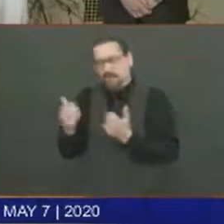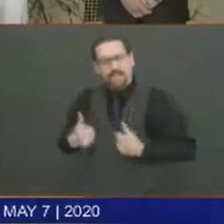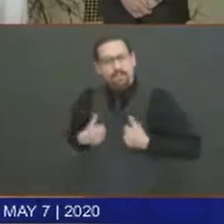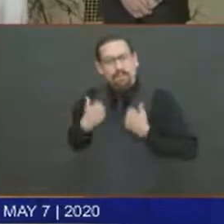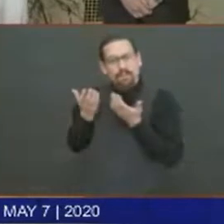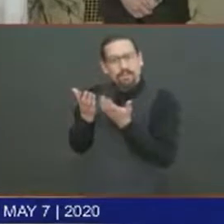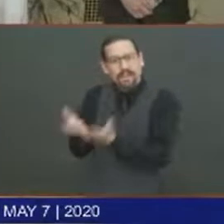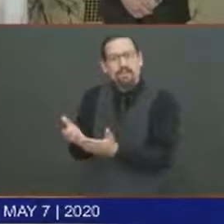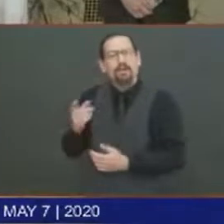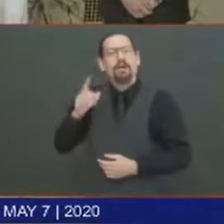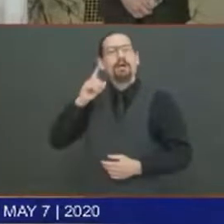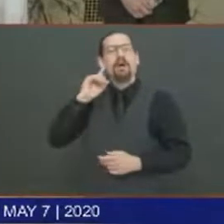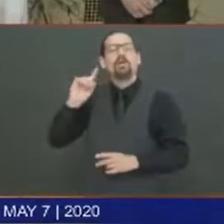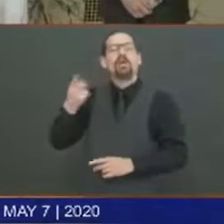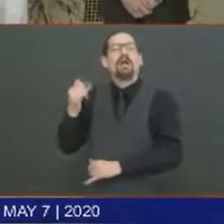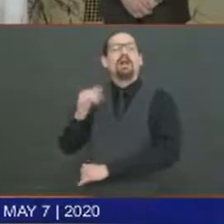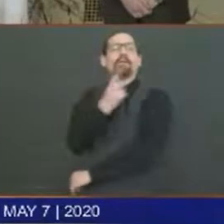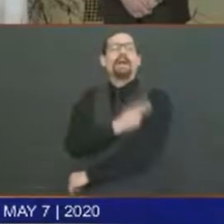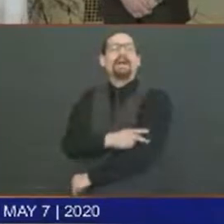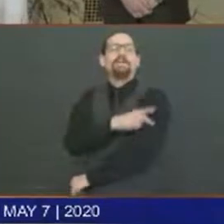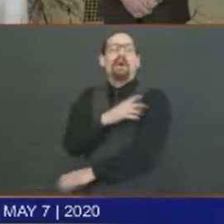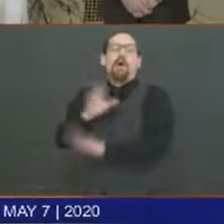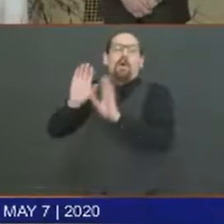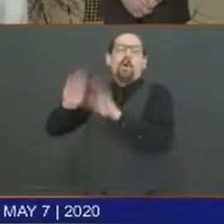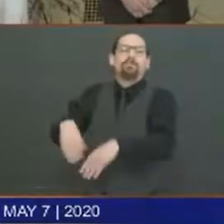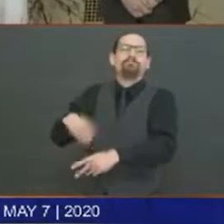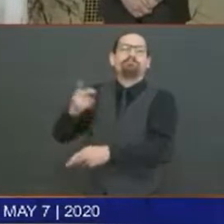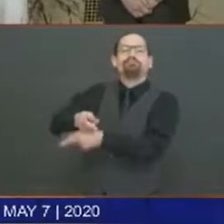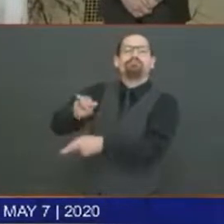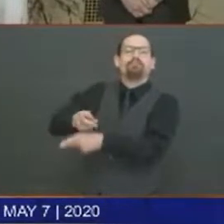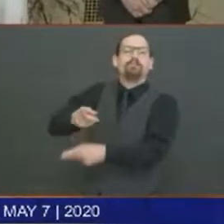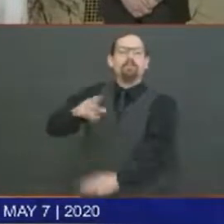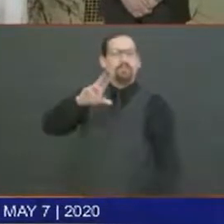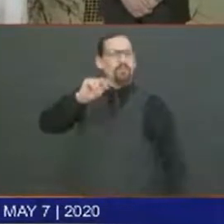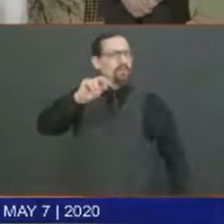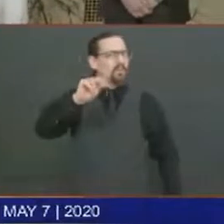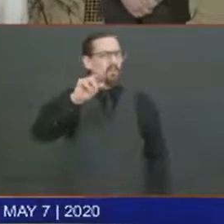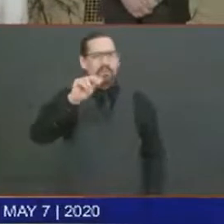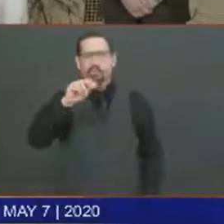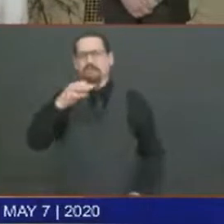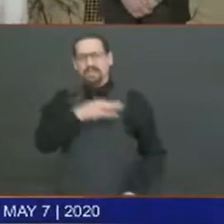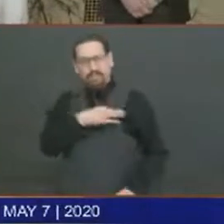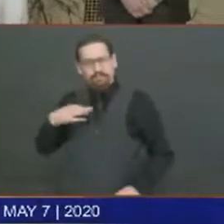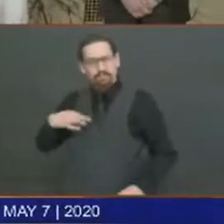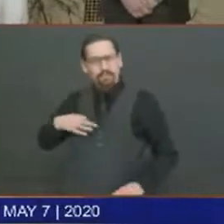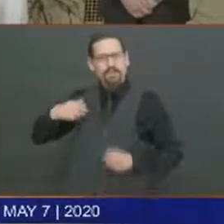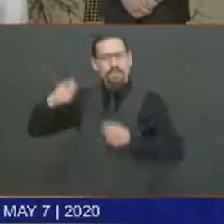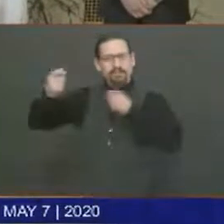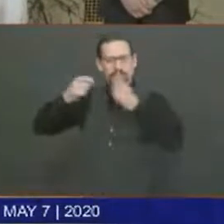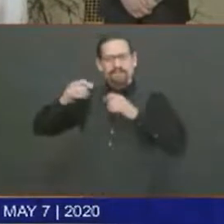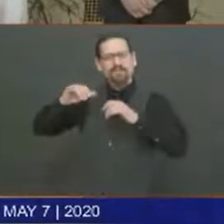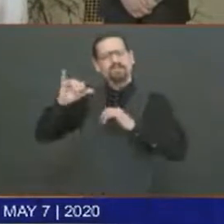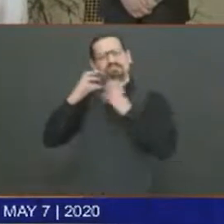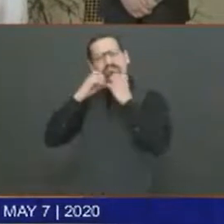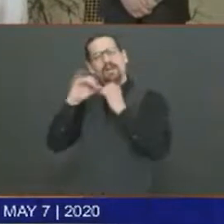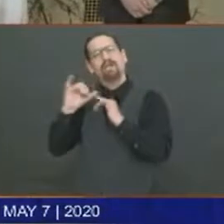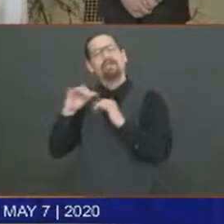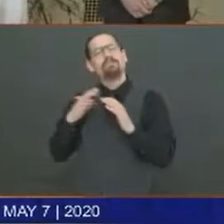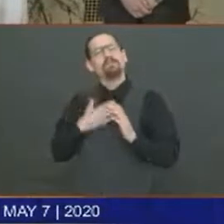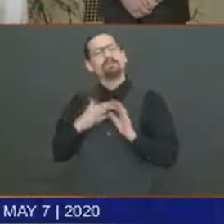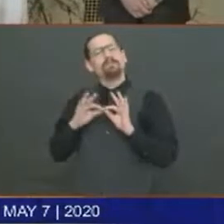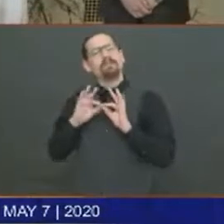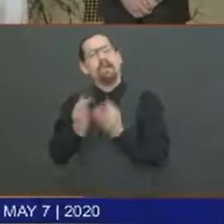that staff and administrators take very seriously. We are working with them to